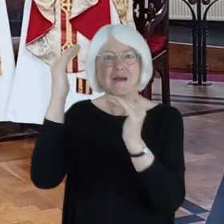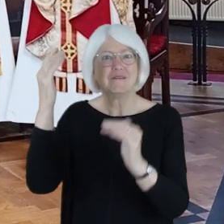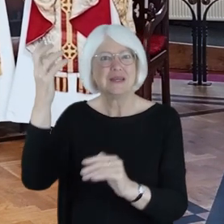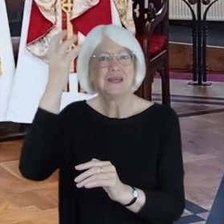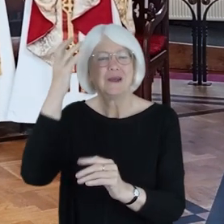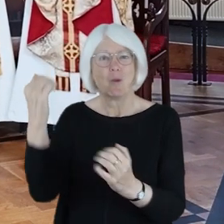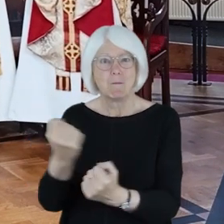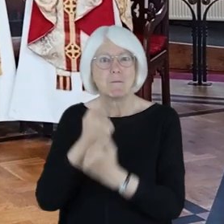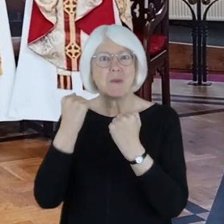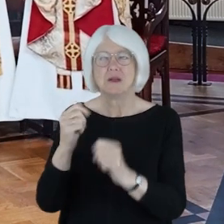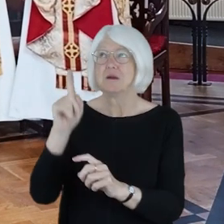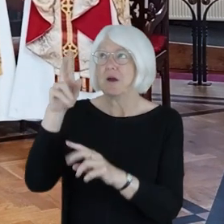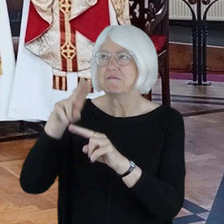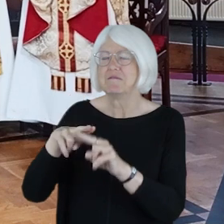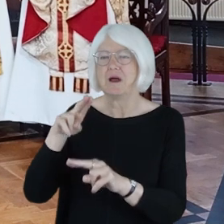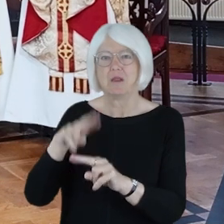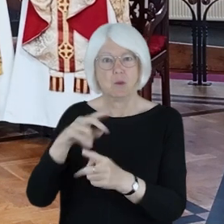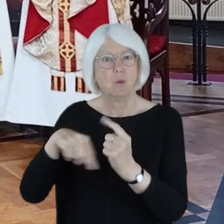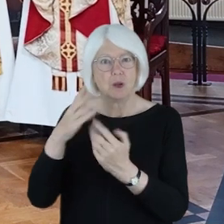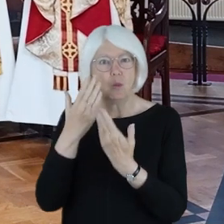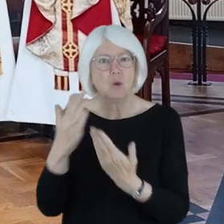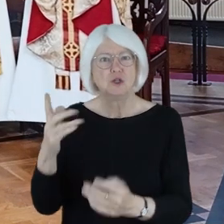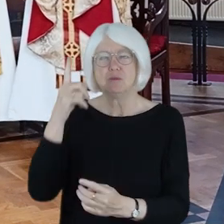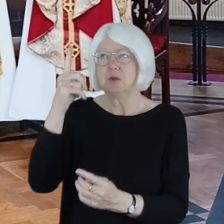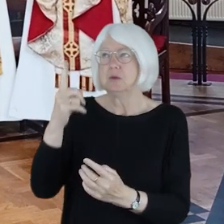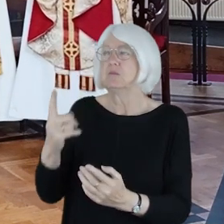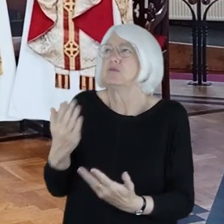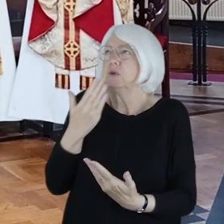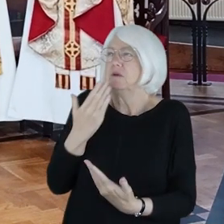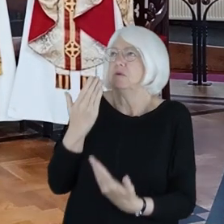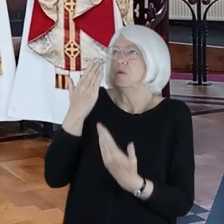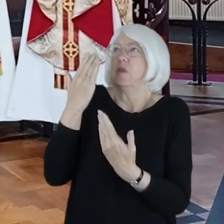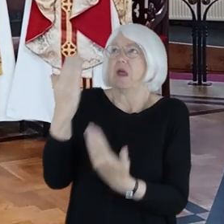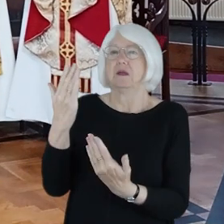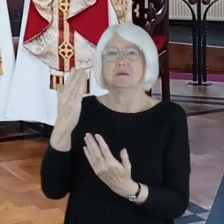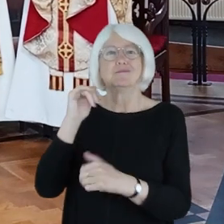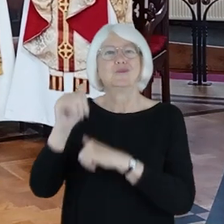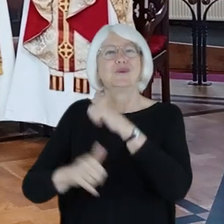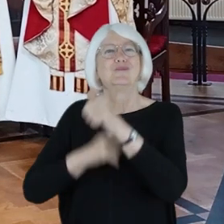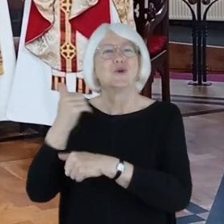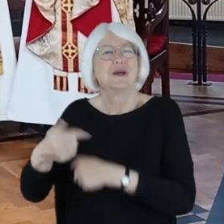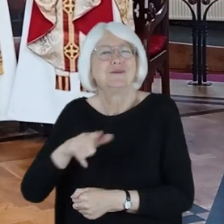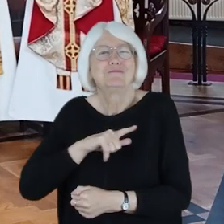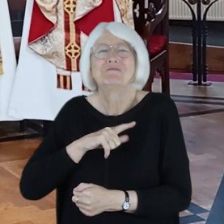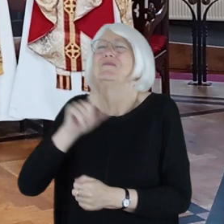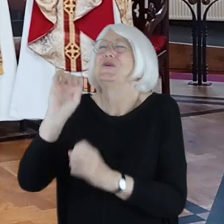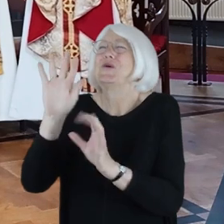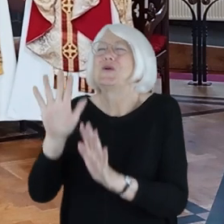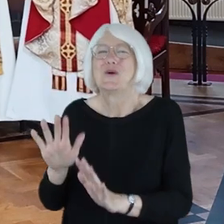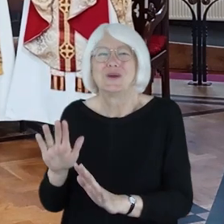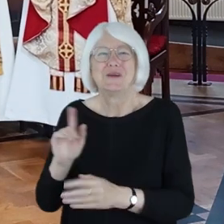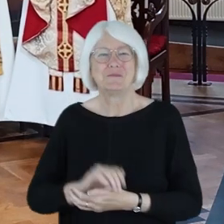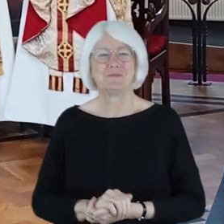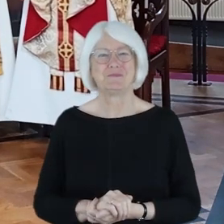King, almighty God and Father, we worship you, we give you thanks, we praise you for